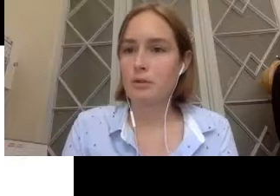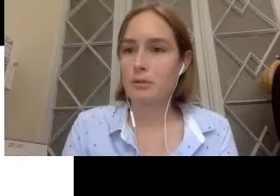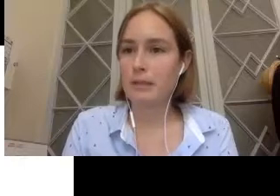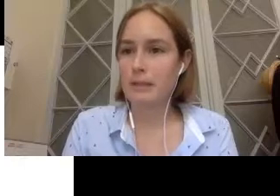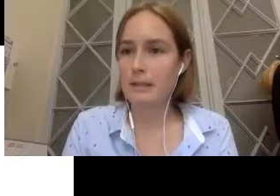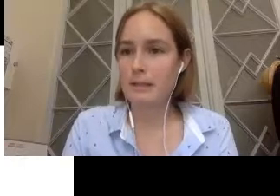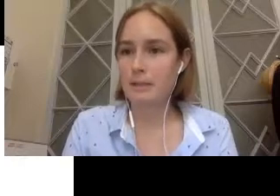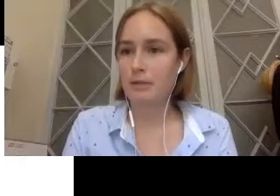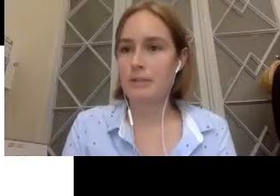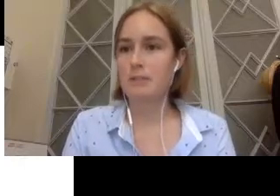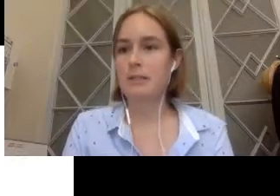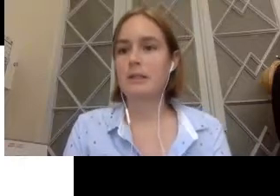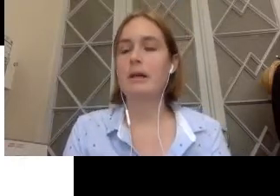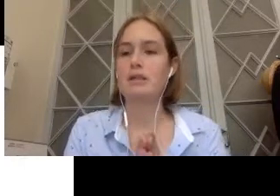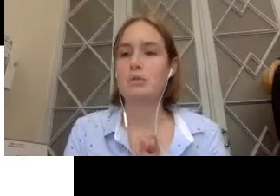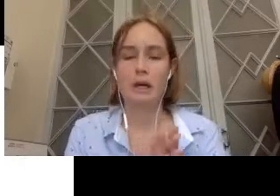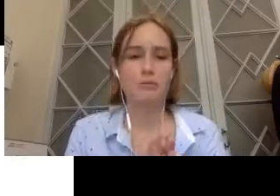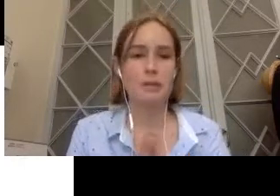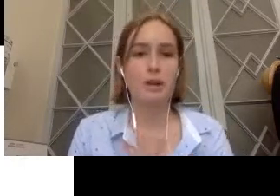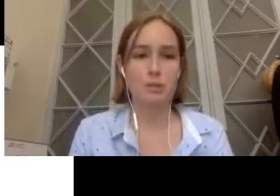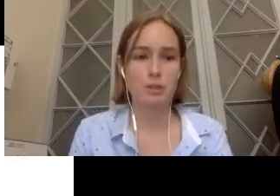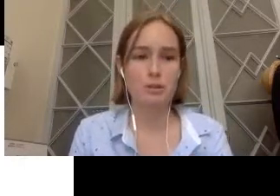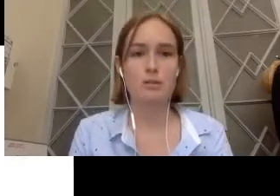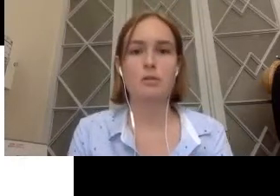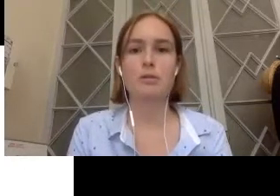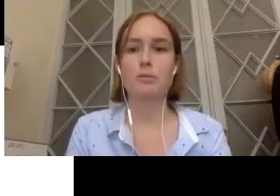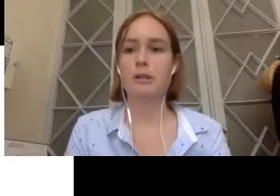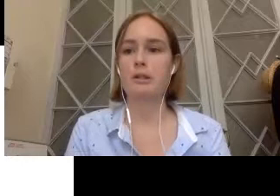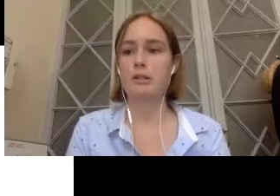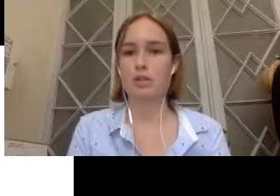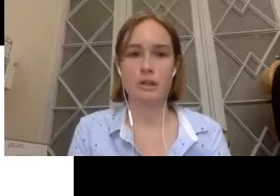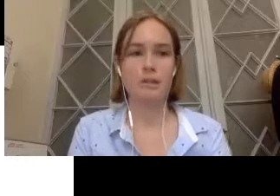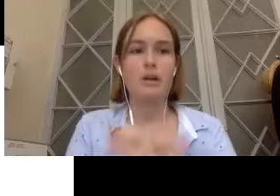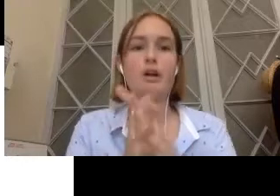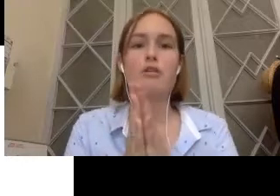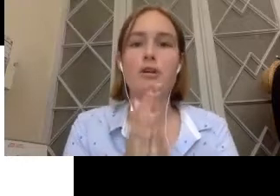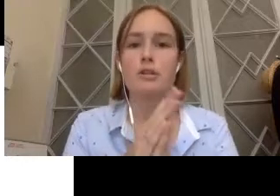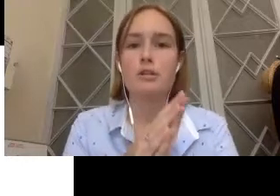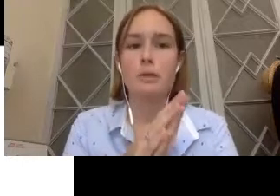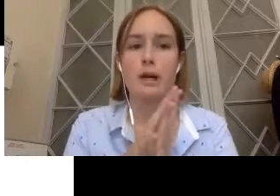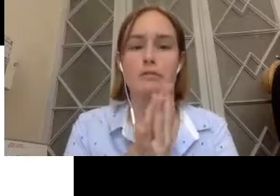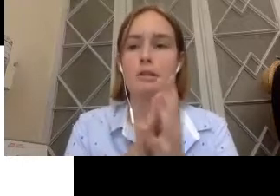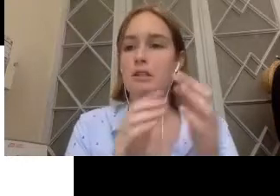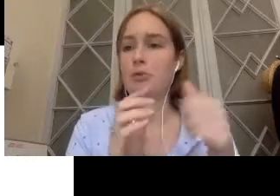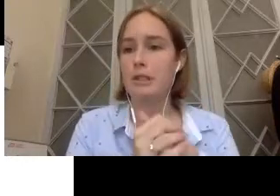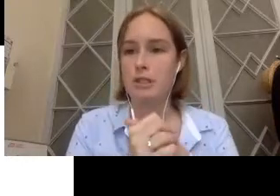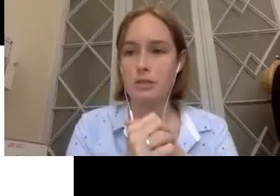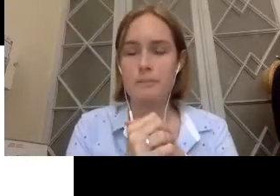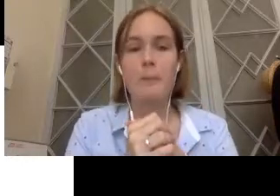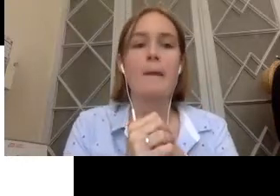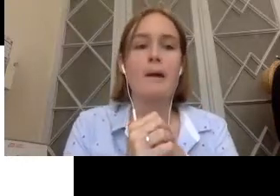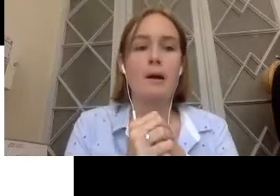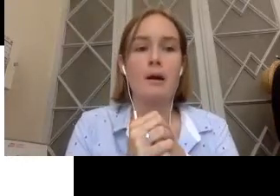So a few technicalities for this meeting, as we have many options, so everyone can join. First, we have